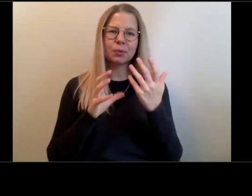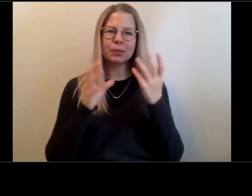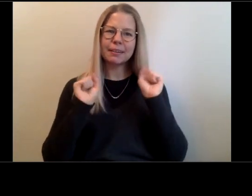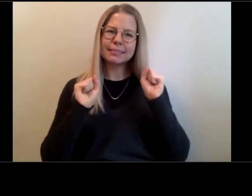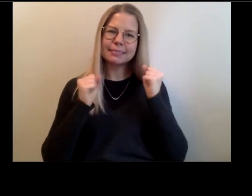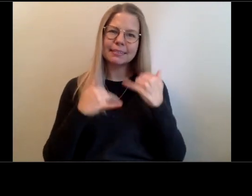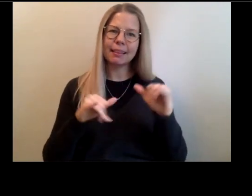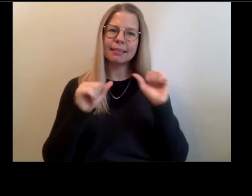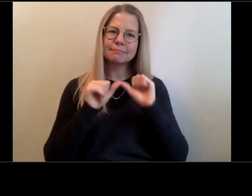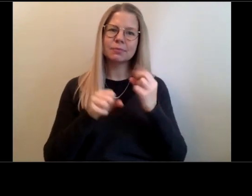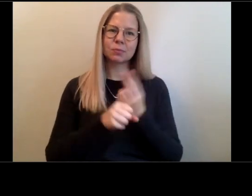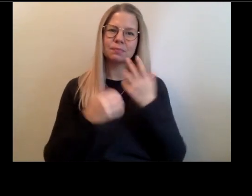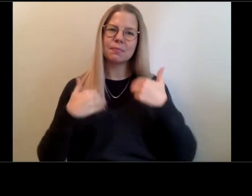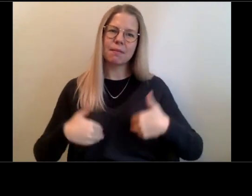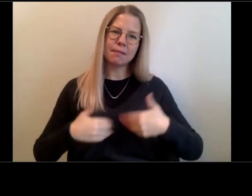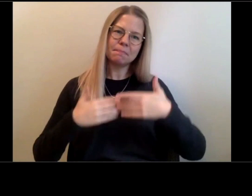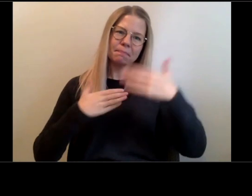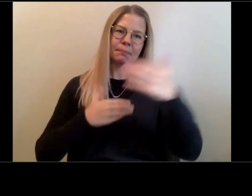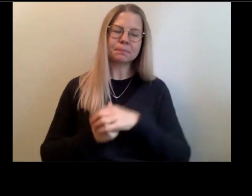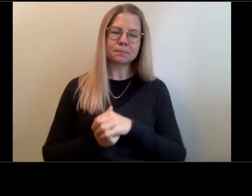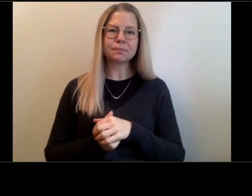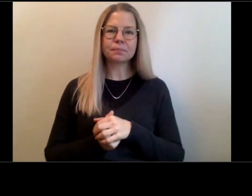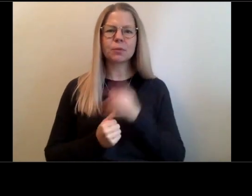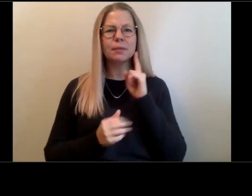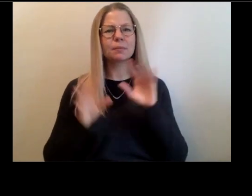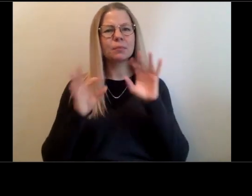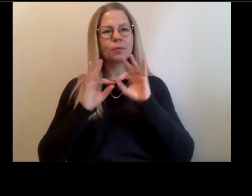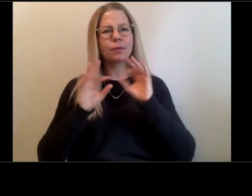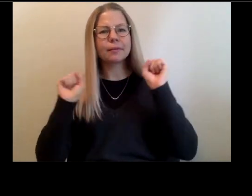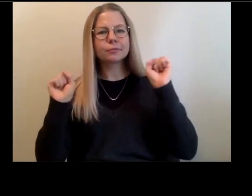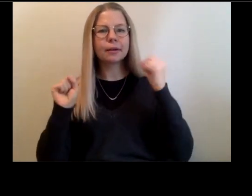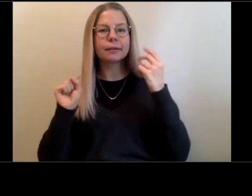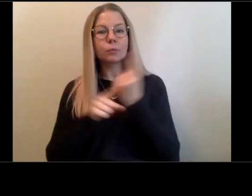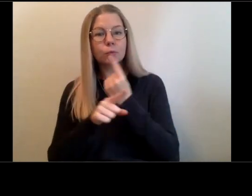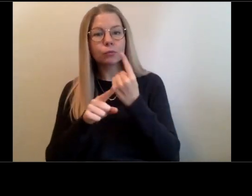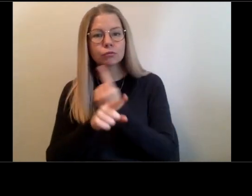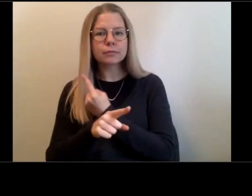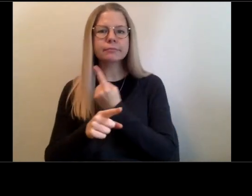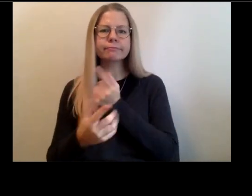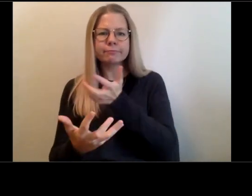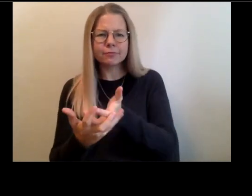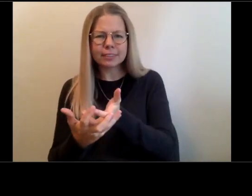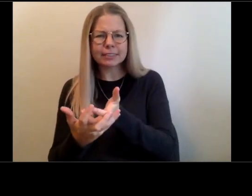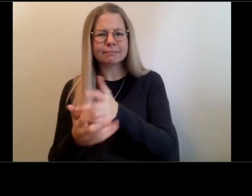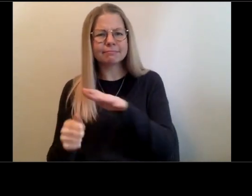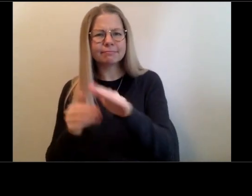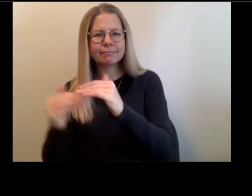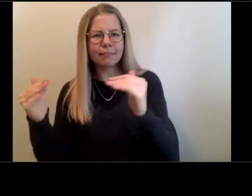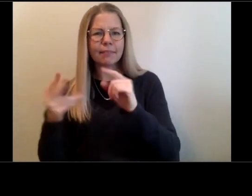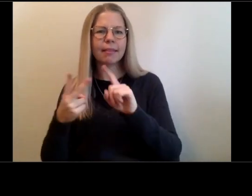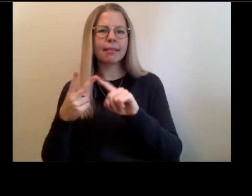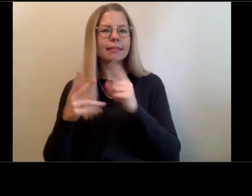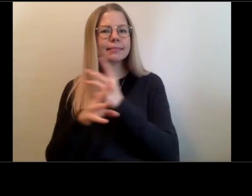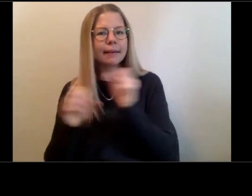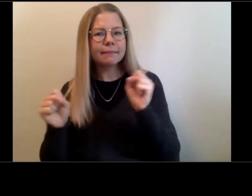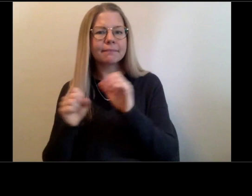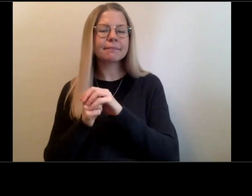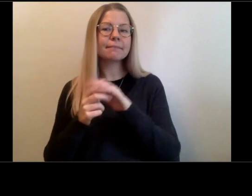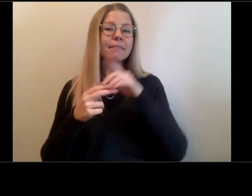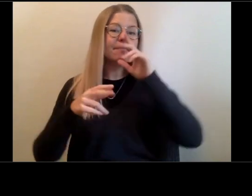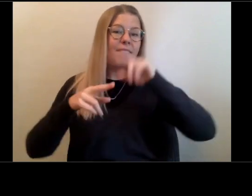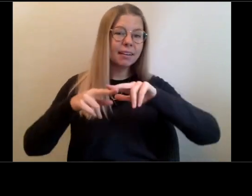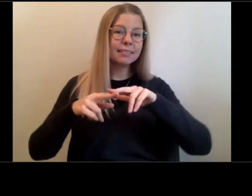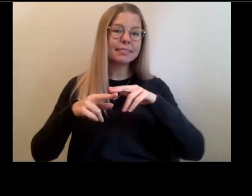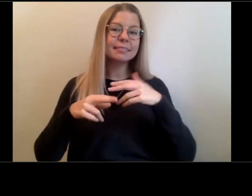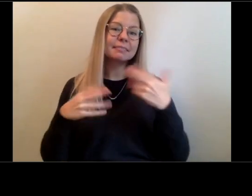it appropriate and safe and fun, and probably doing it with somebody, or making enough of a